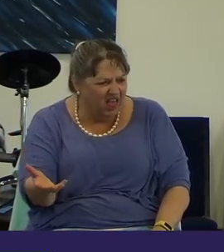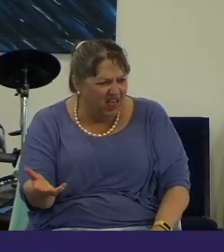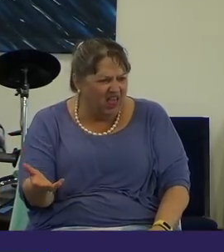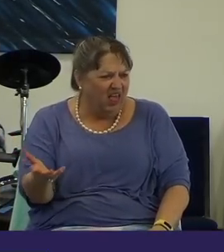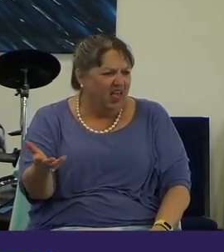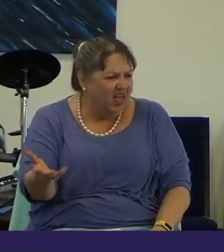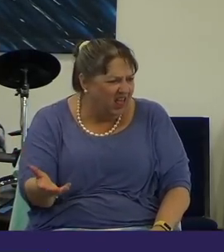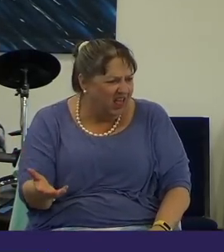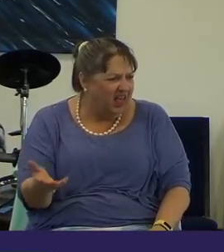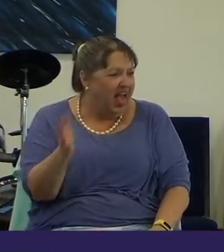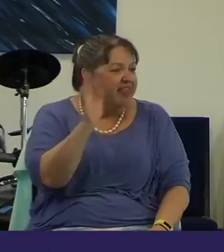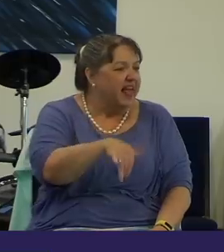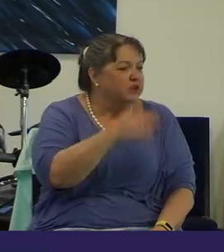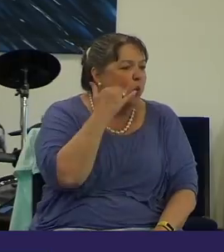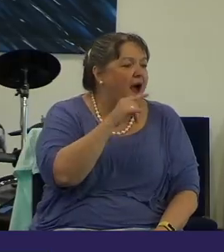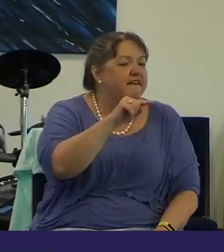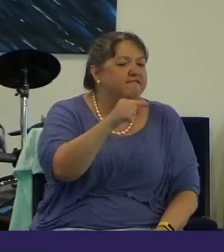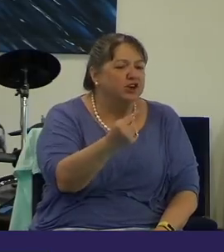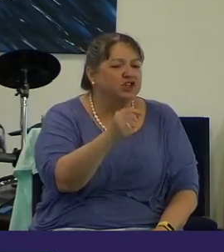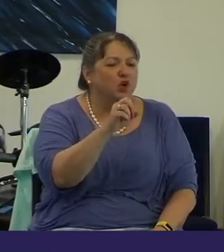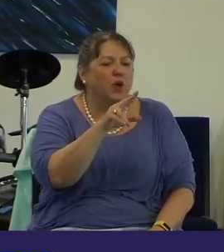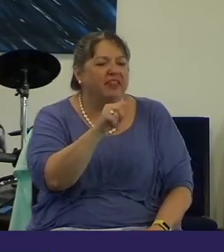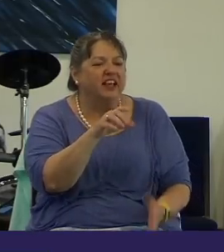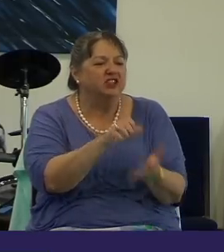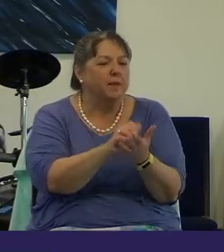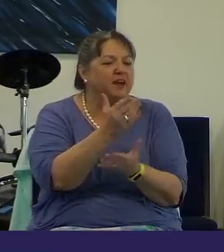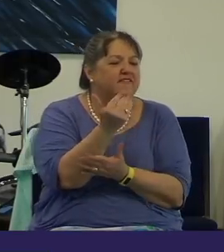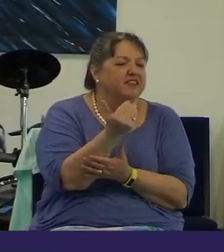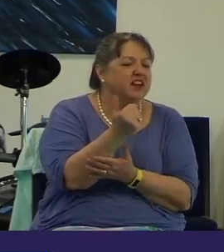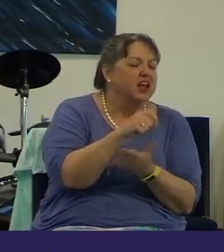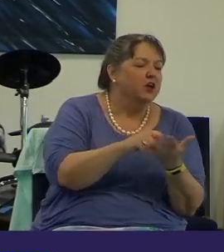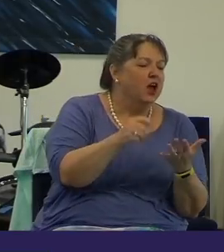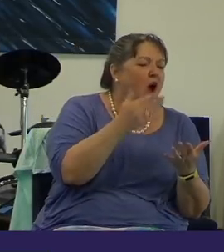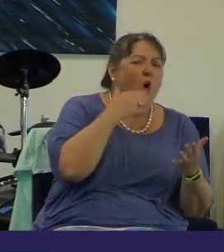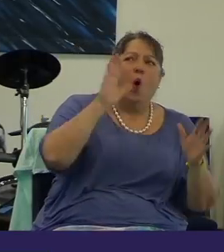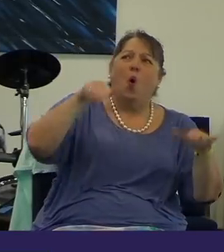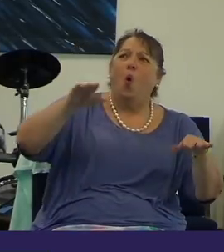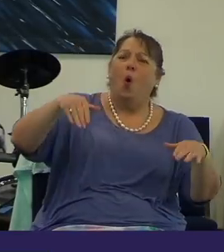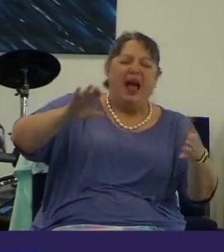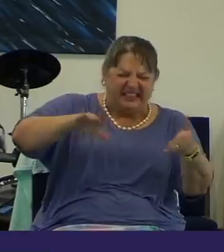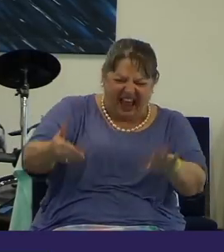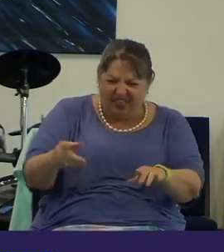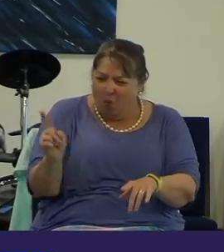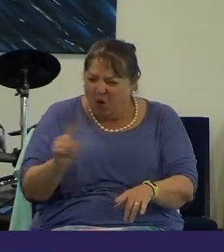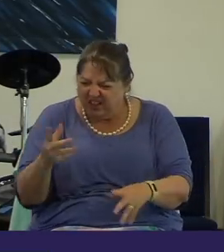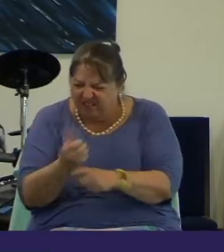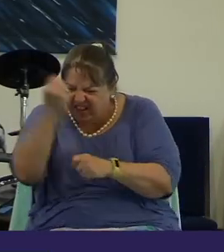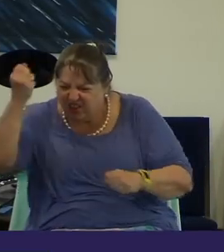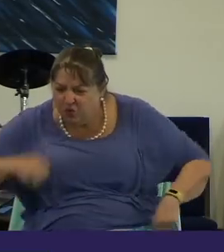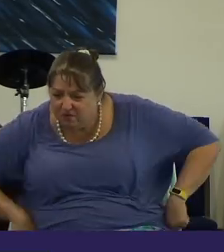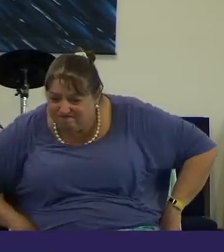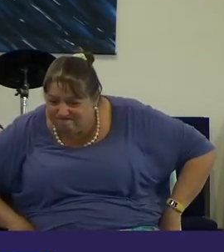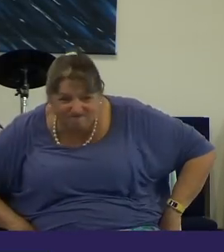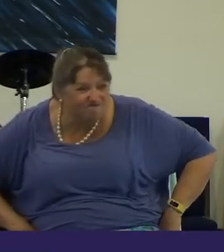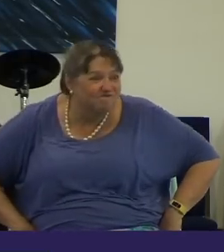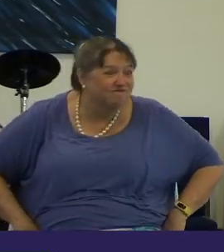That's why in 1 Corinthians 15, 55, it says, where, oh, death is your victory?